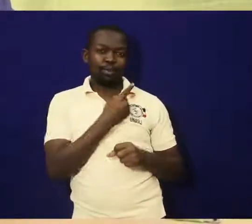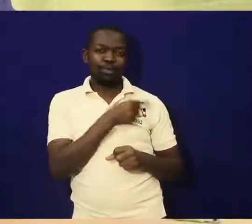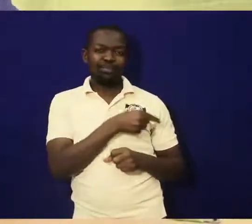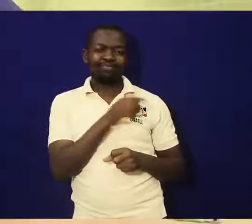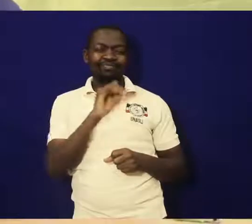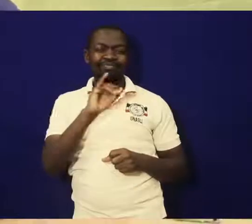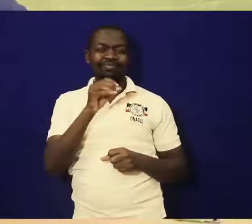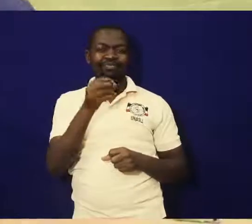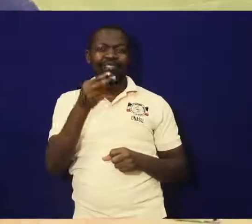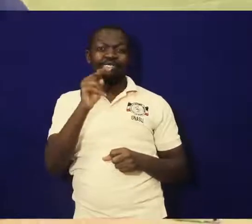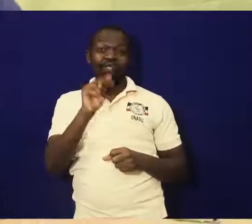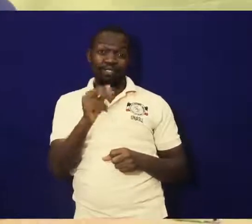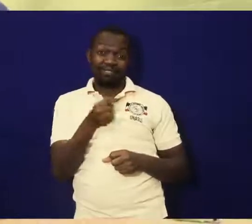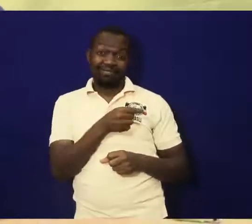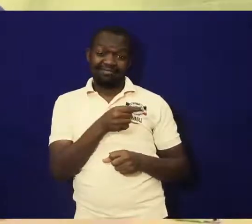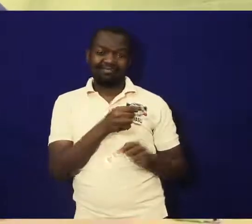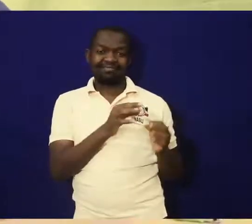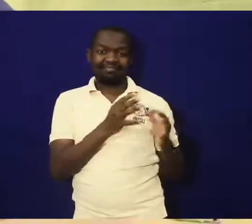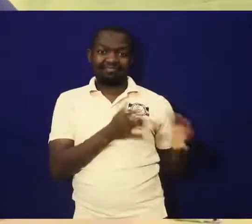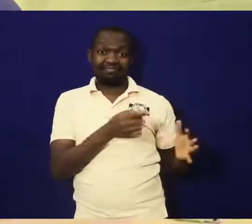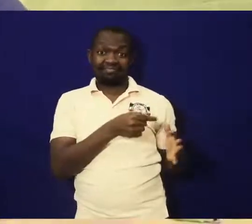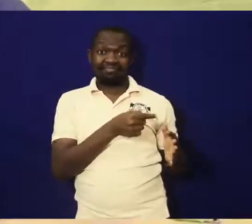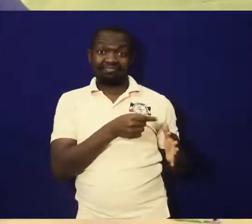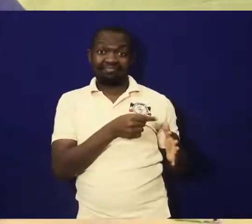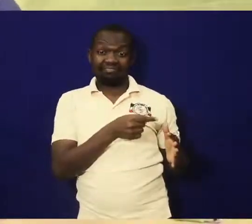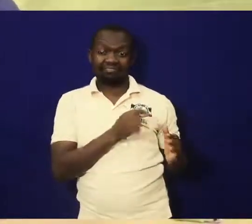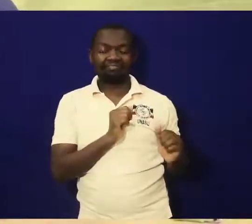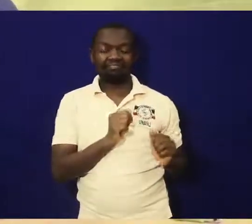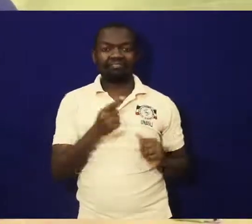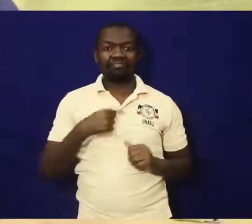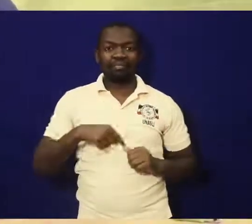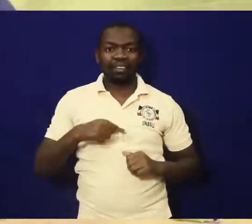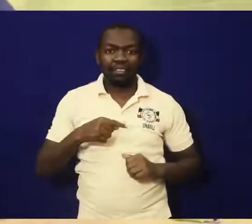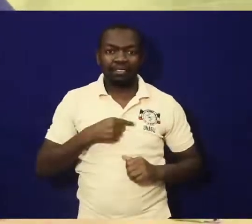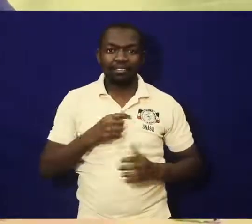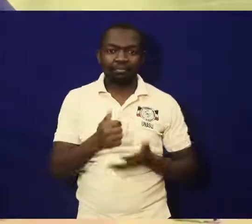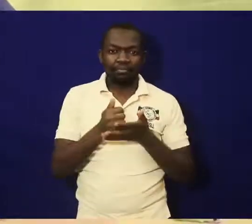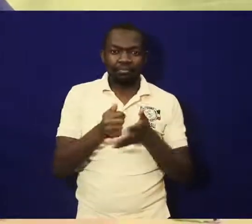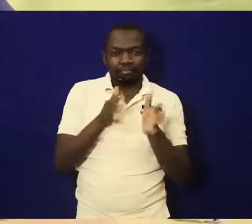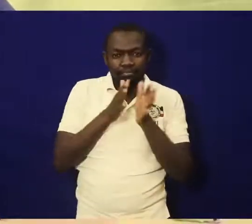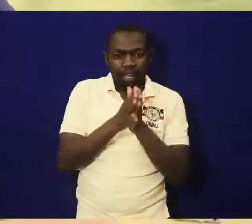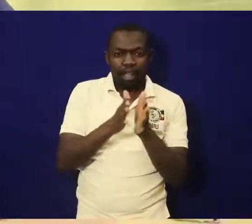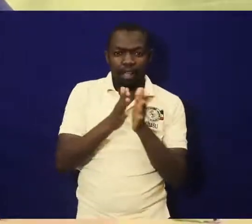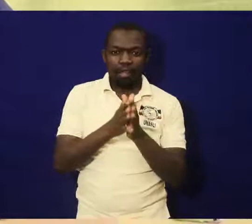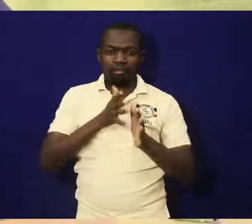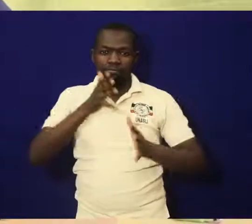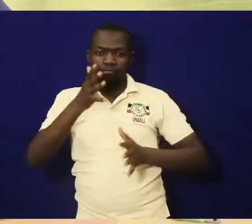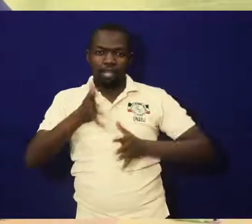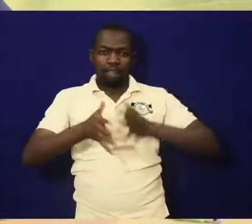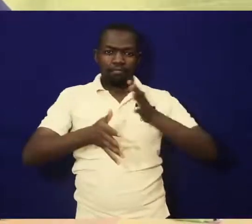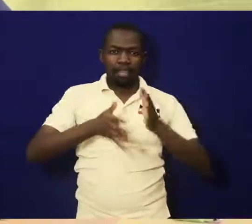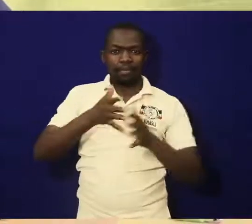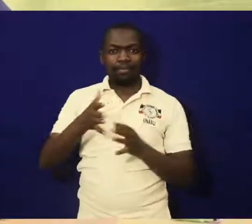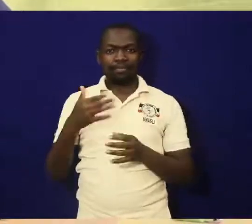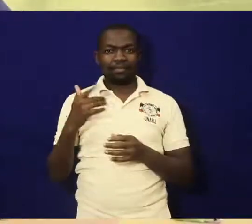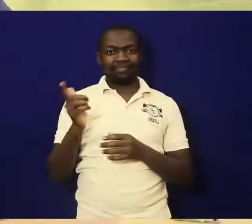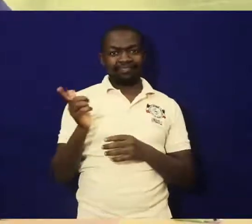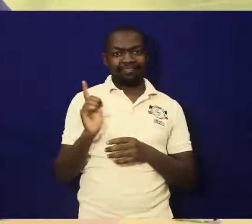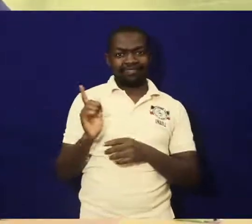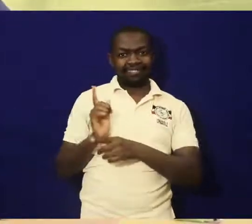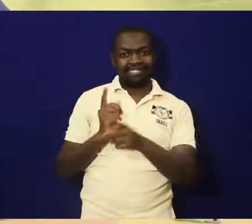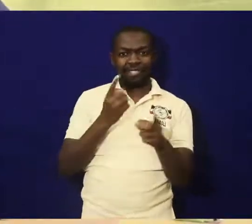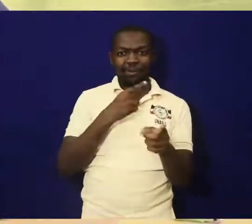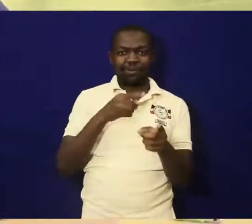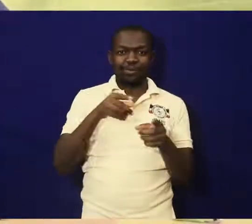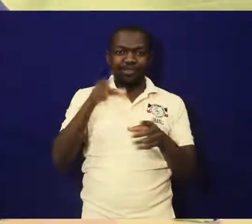Buyinza John, and who is going to explain to our friends who